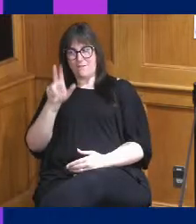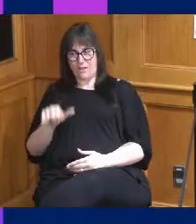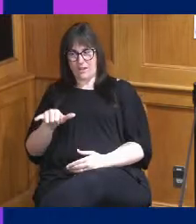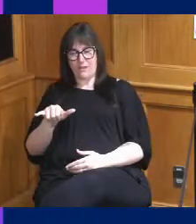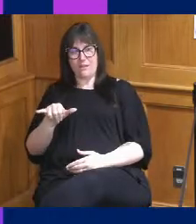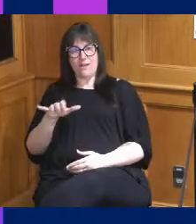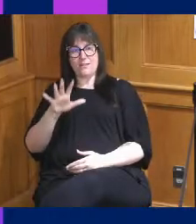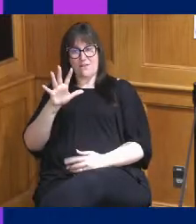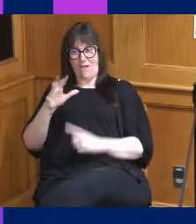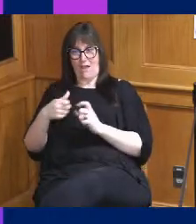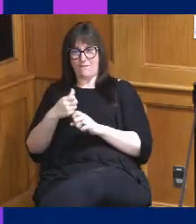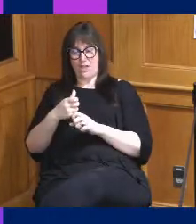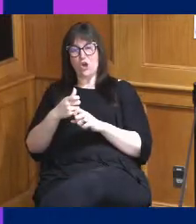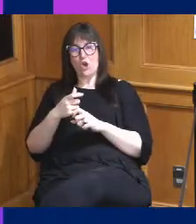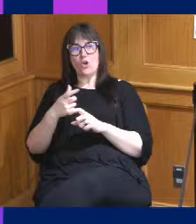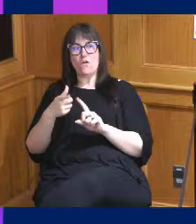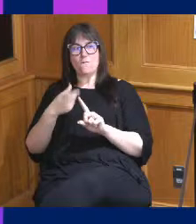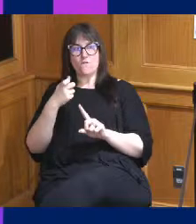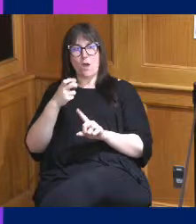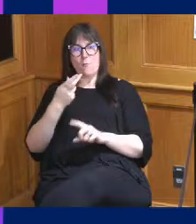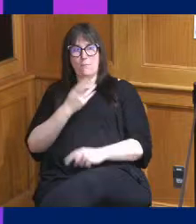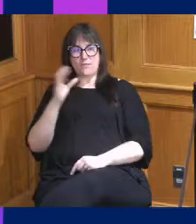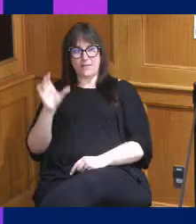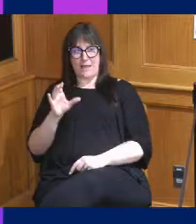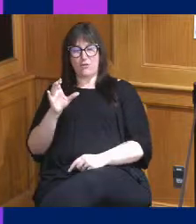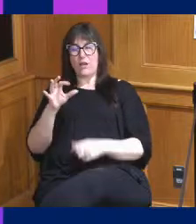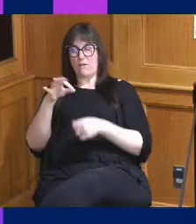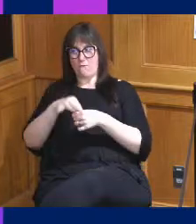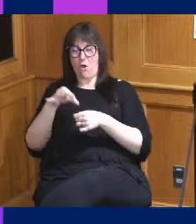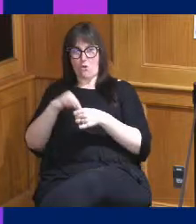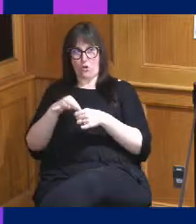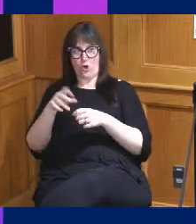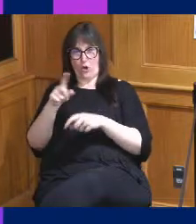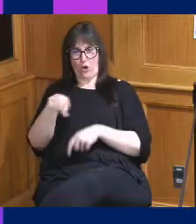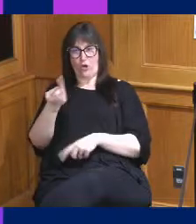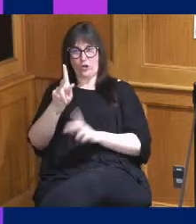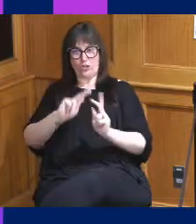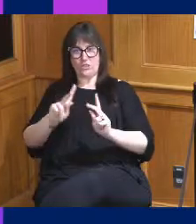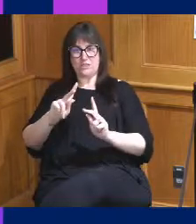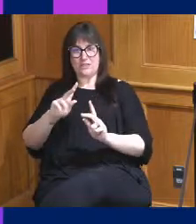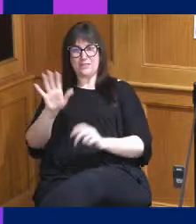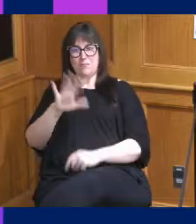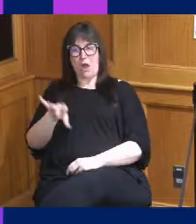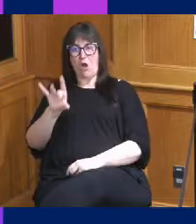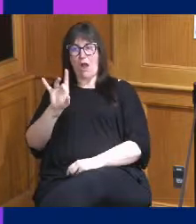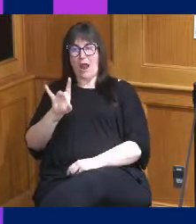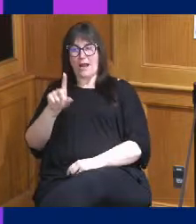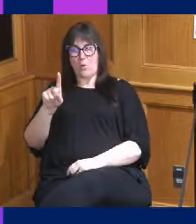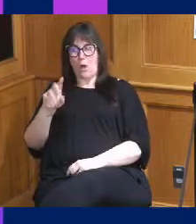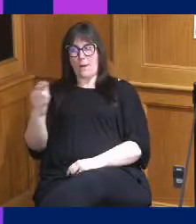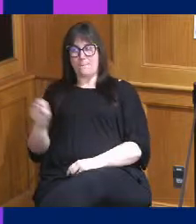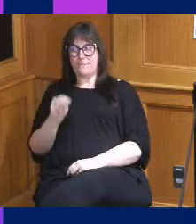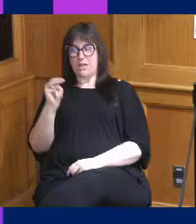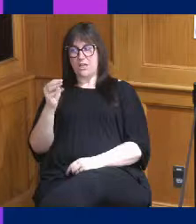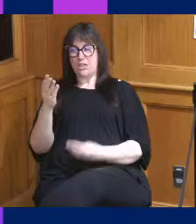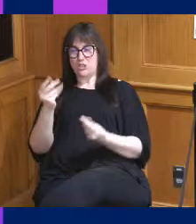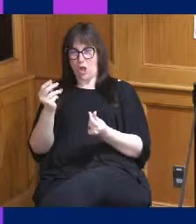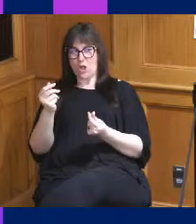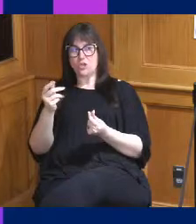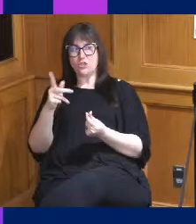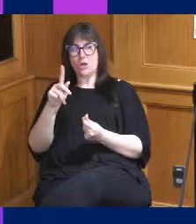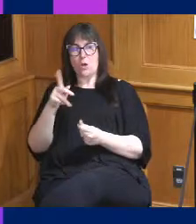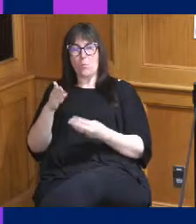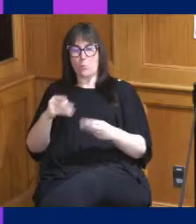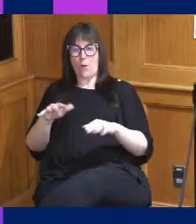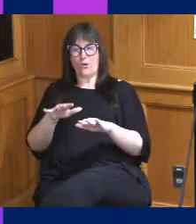a 5-year levy from Hamilton County, voted on by Hamilton County voters. It's roughly $81 million in property tax levies